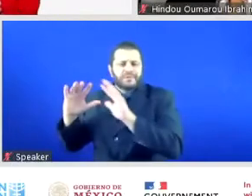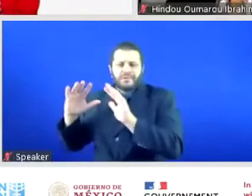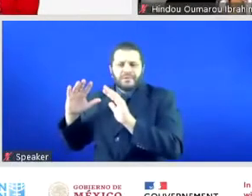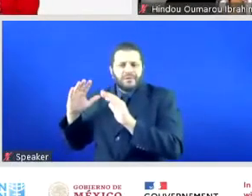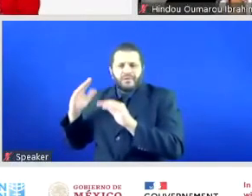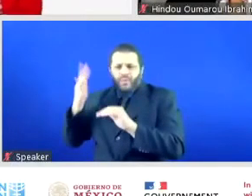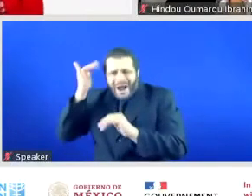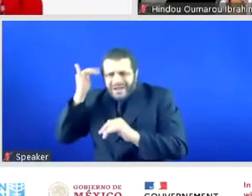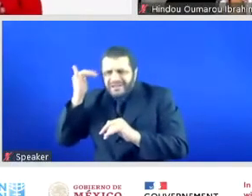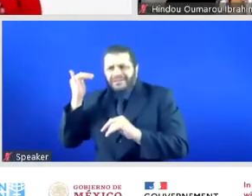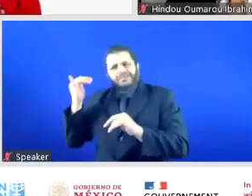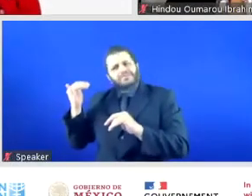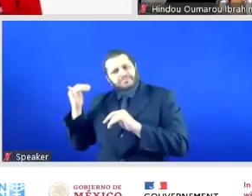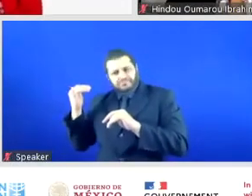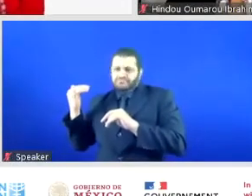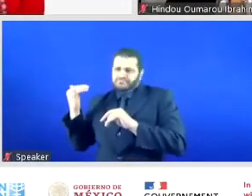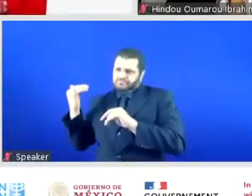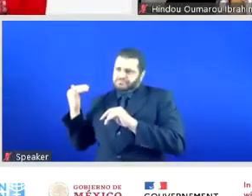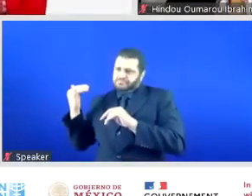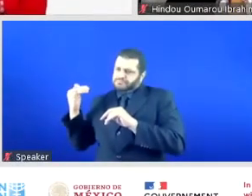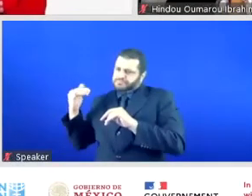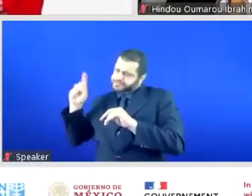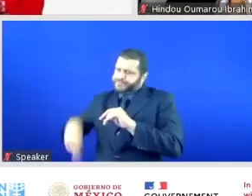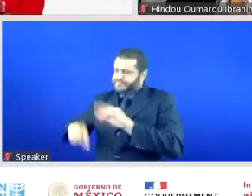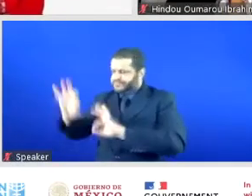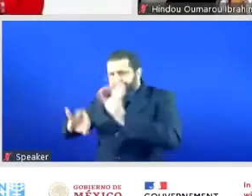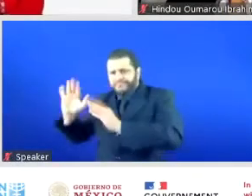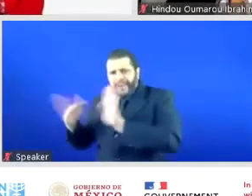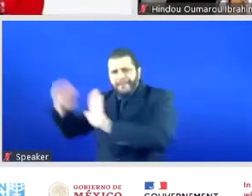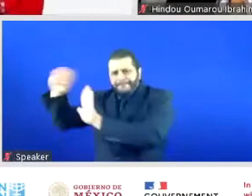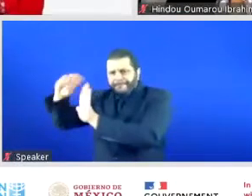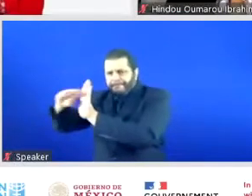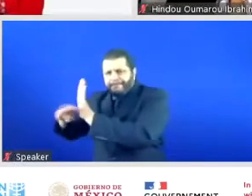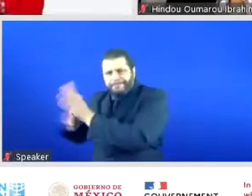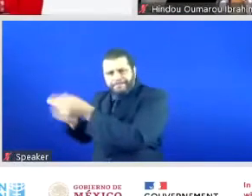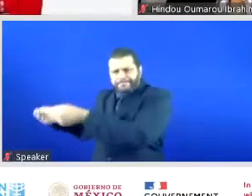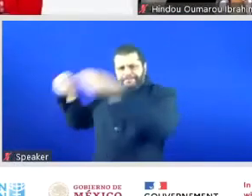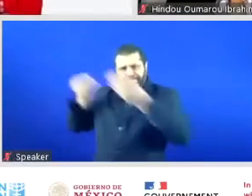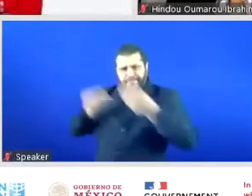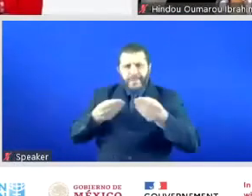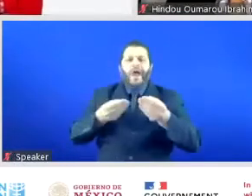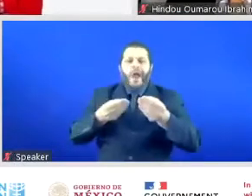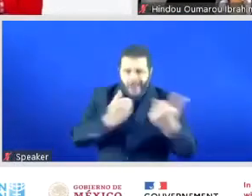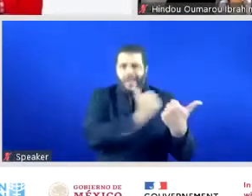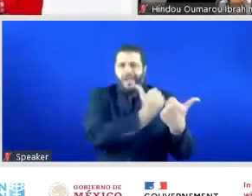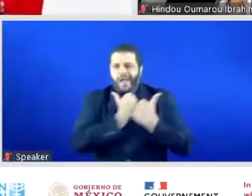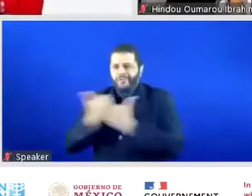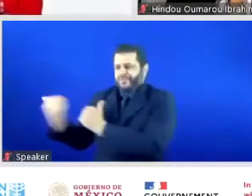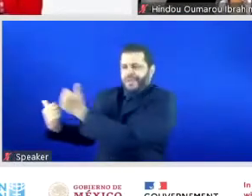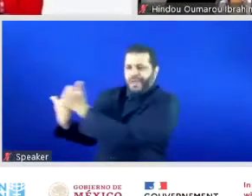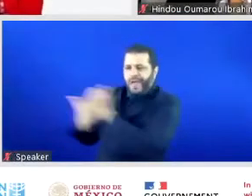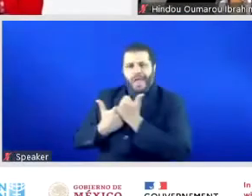Guardian to give programs for our journalists that really we can put topics really up front, but not in